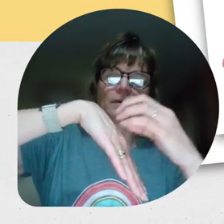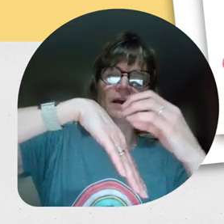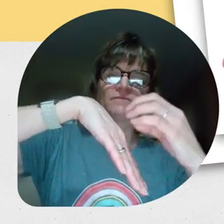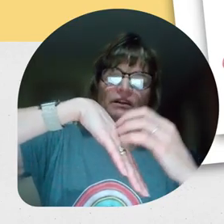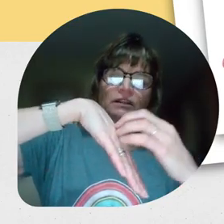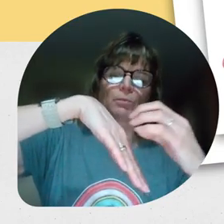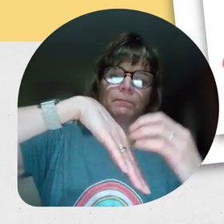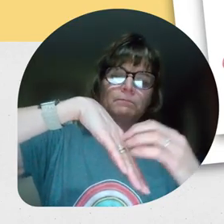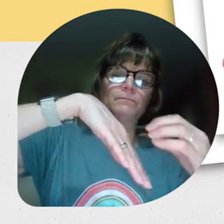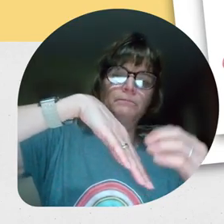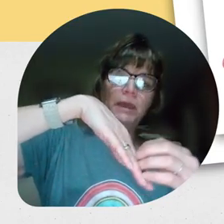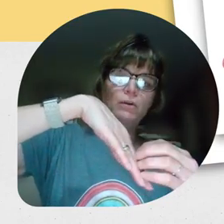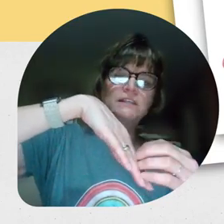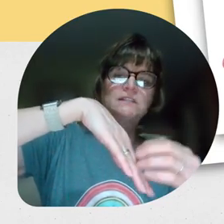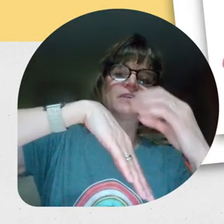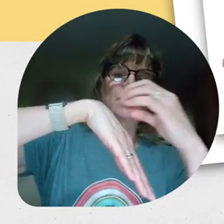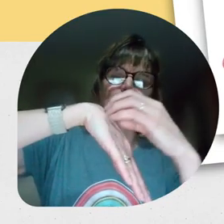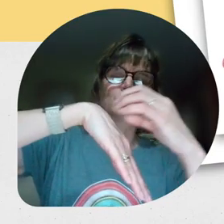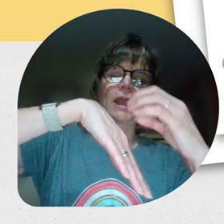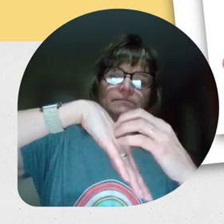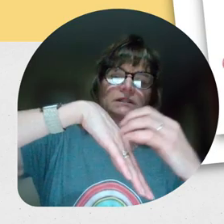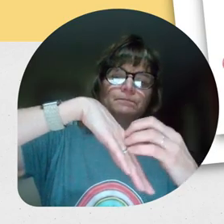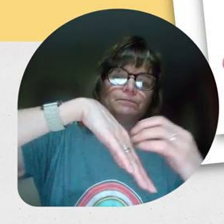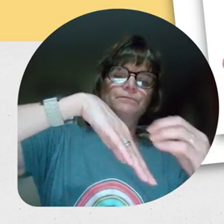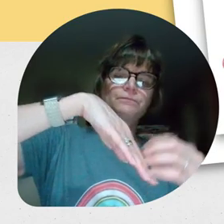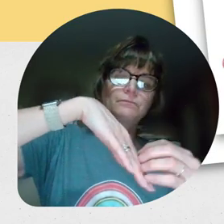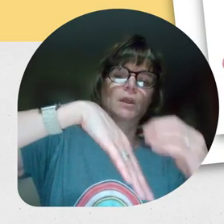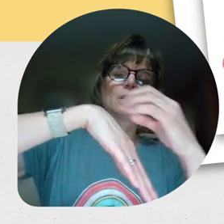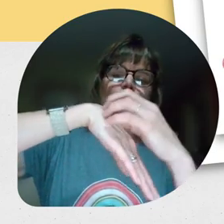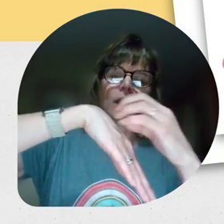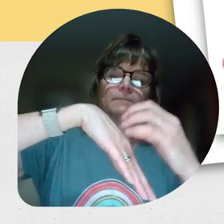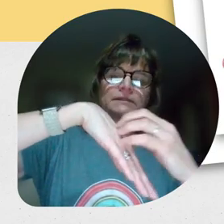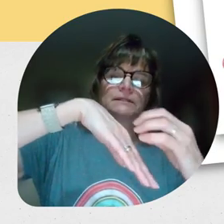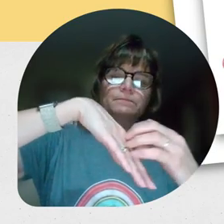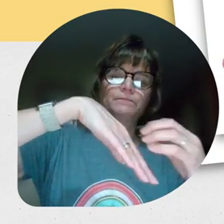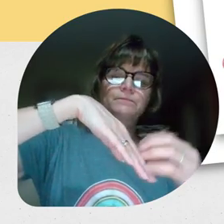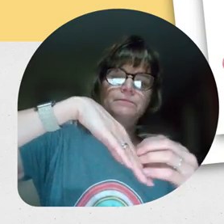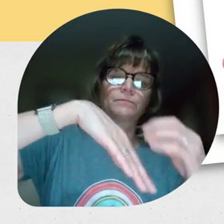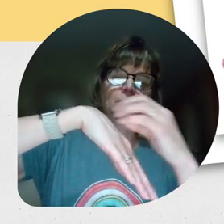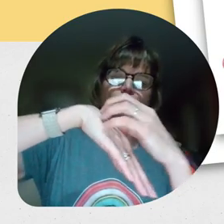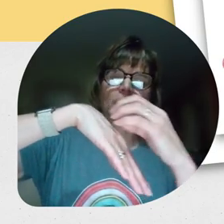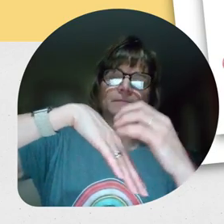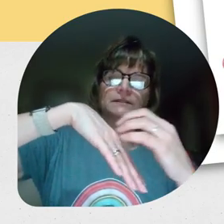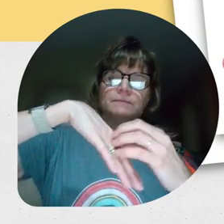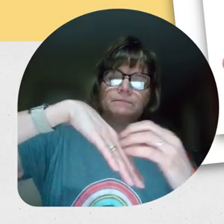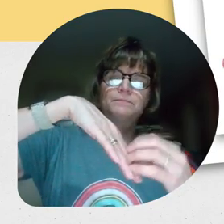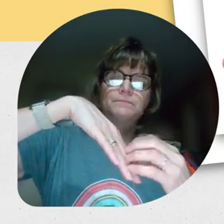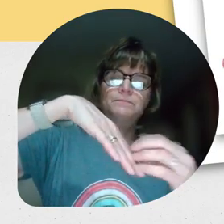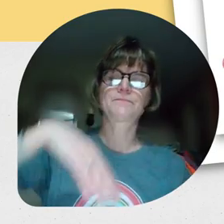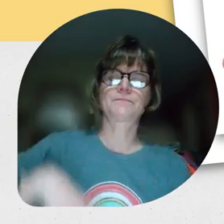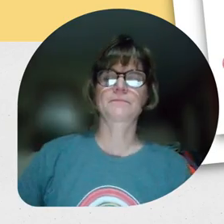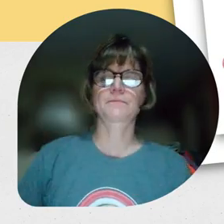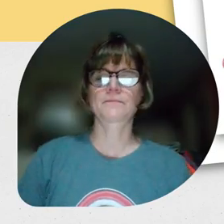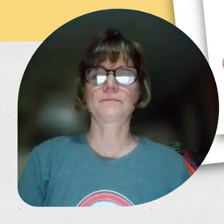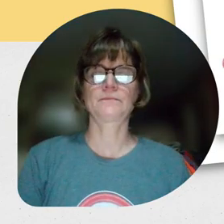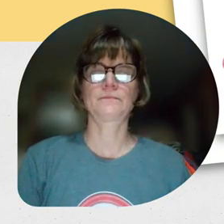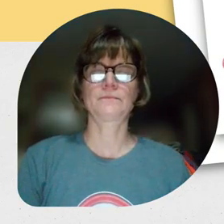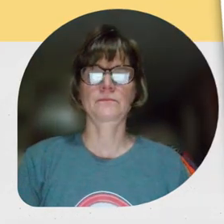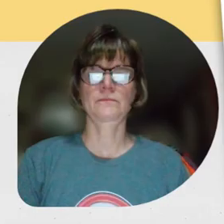each of the little berries of the grapes. Grapes, grapes.